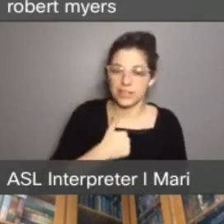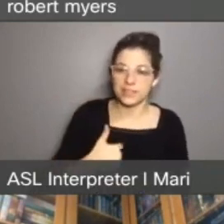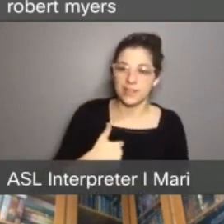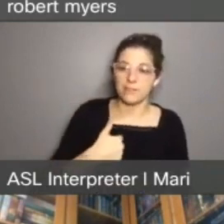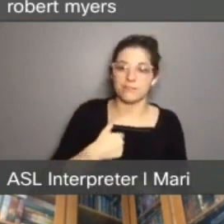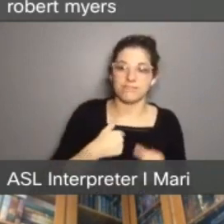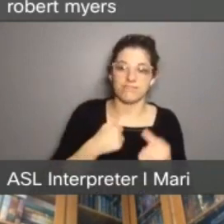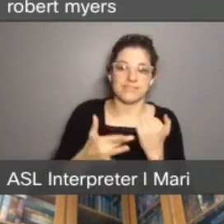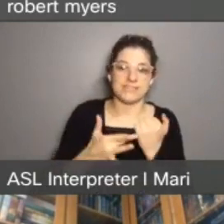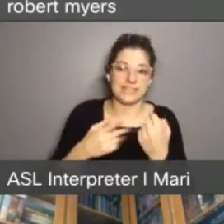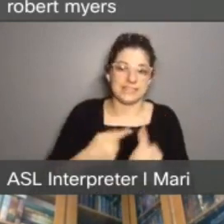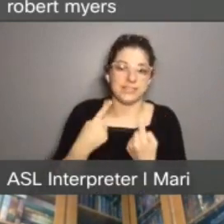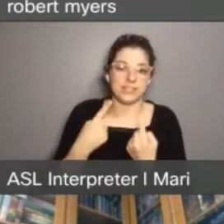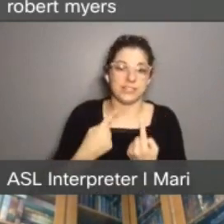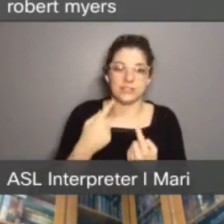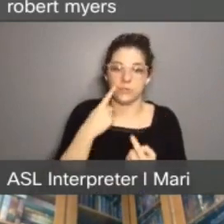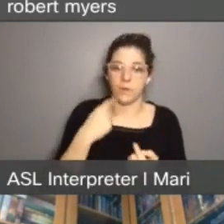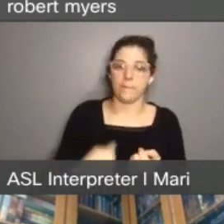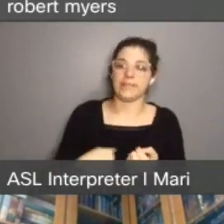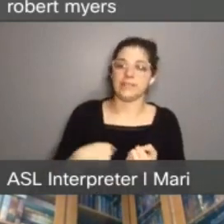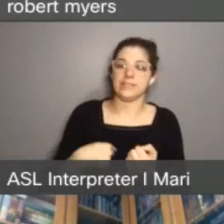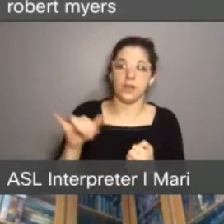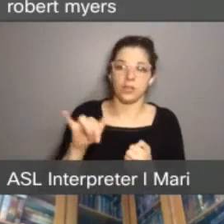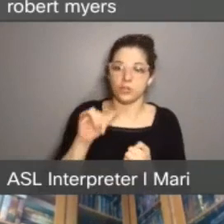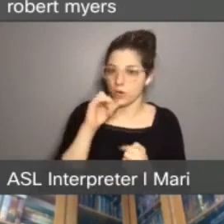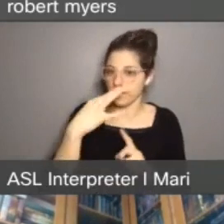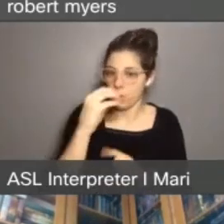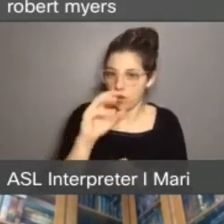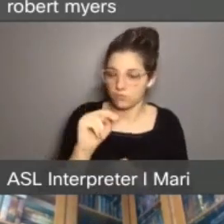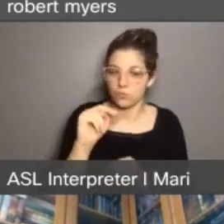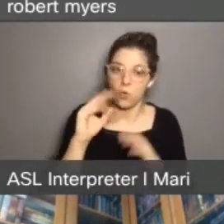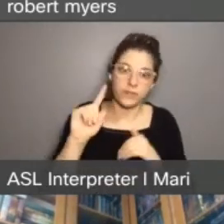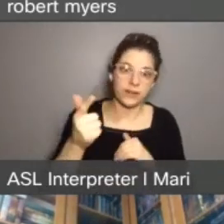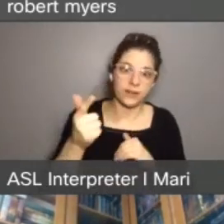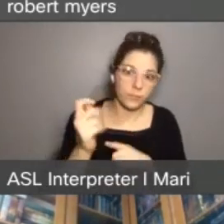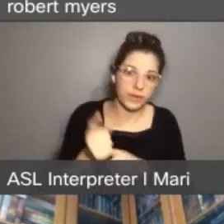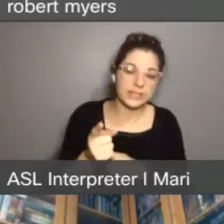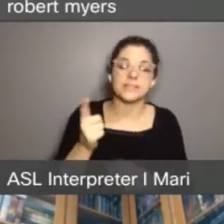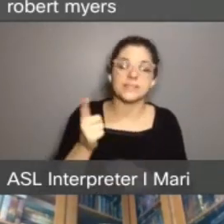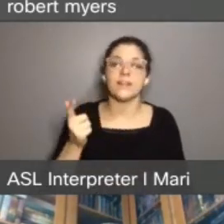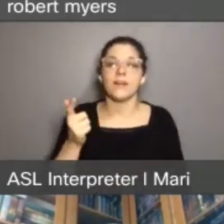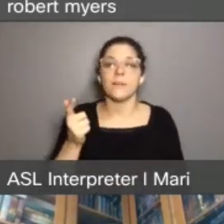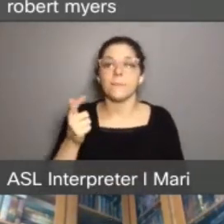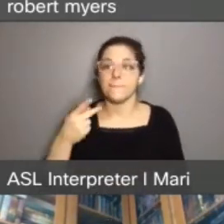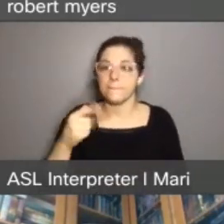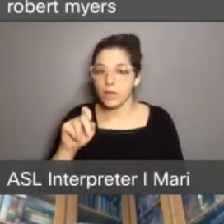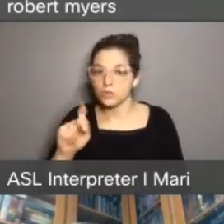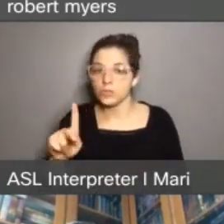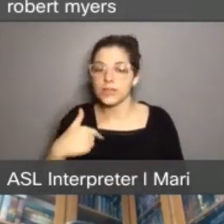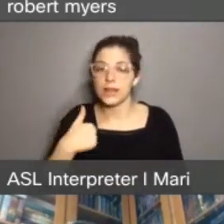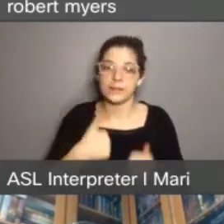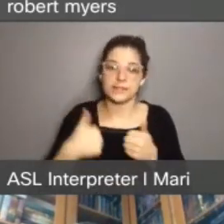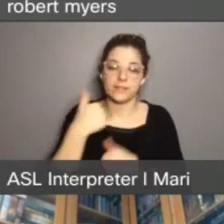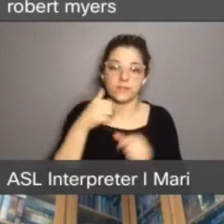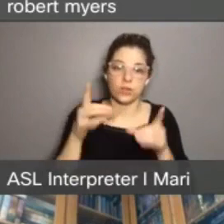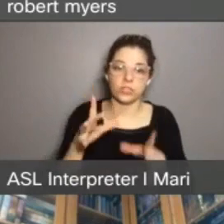having some technical difficulties, so I also don't have my camera on. Hopefully I'll have it on in a few minutes. I'm Patrick Paul, Executive Director at